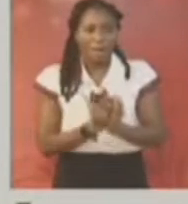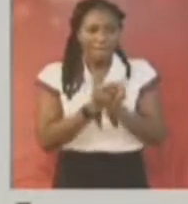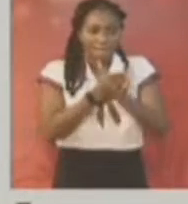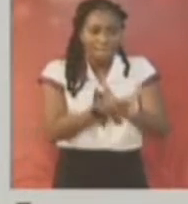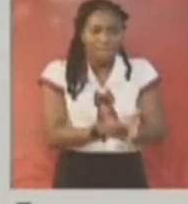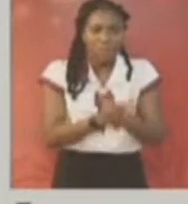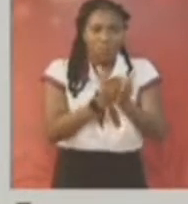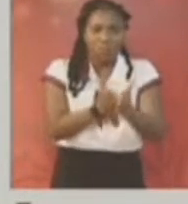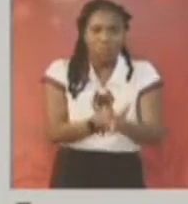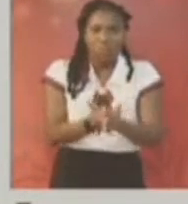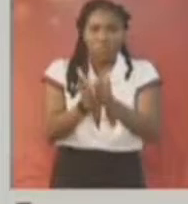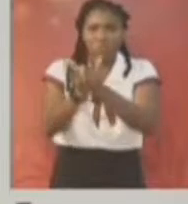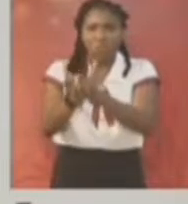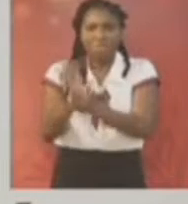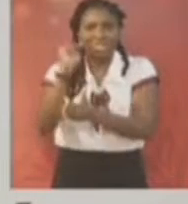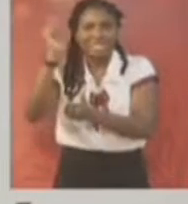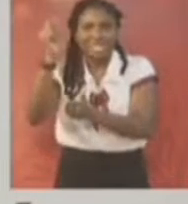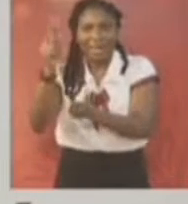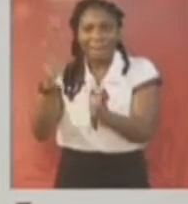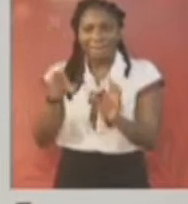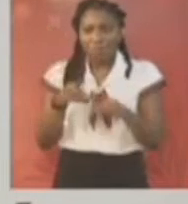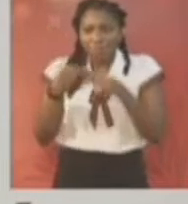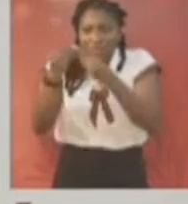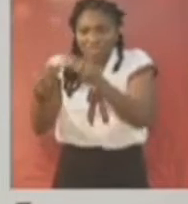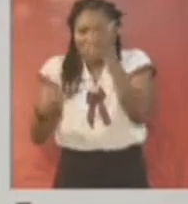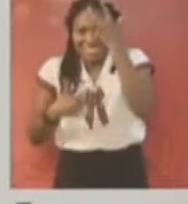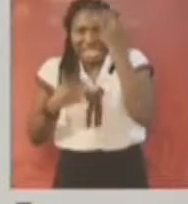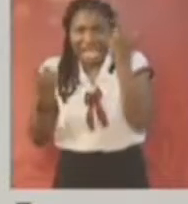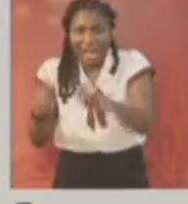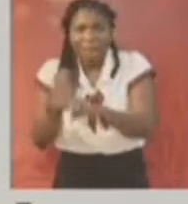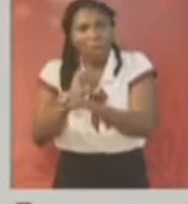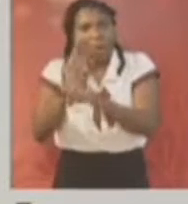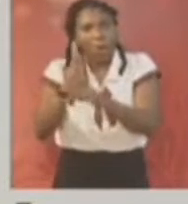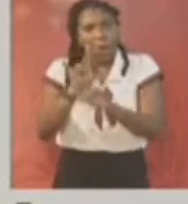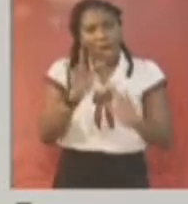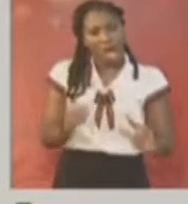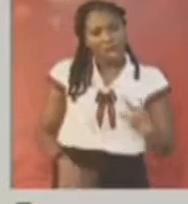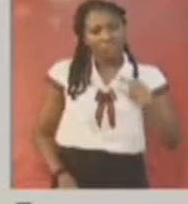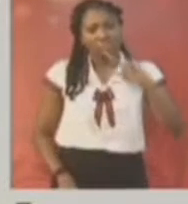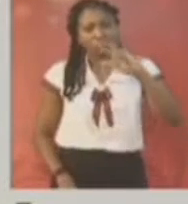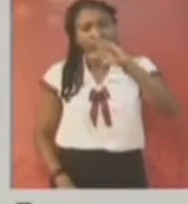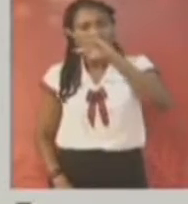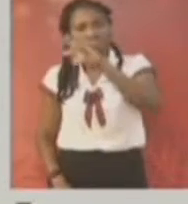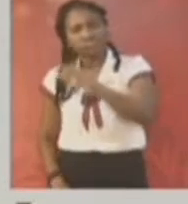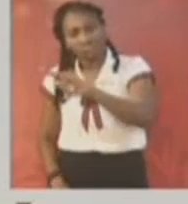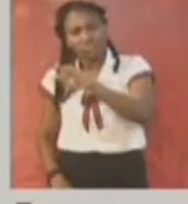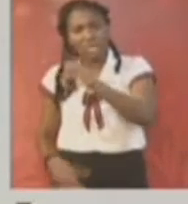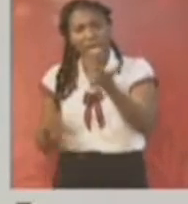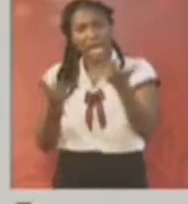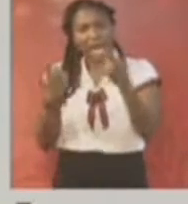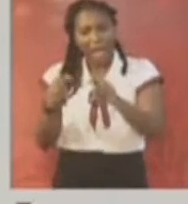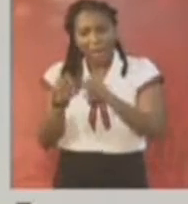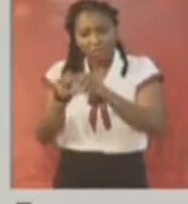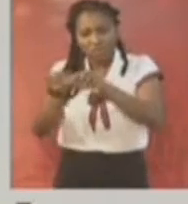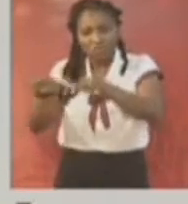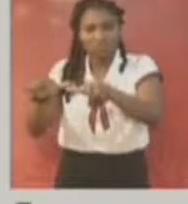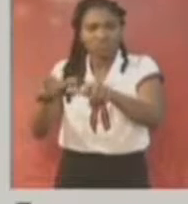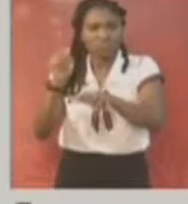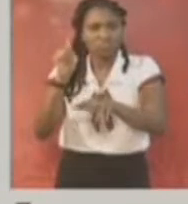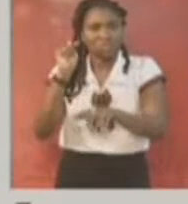the persons who may have come across from Trinidad to Tobago would have utilized,